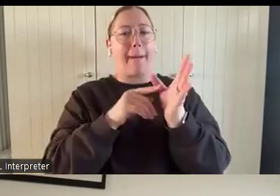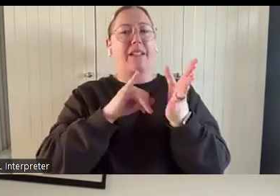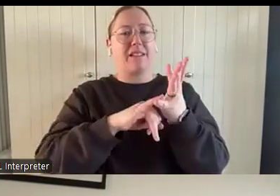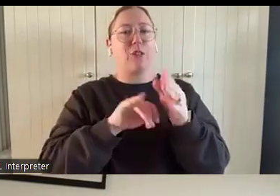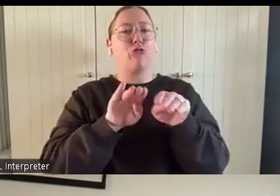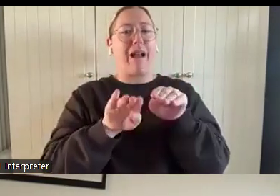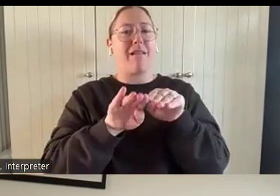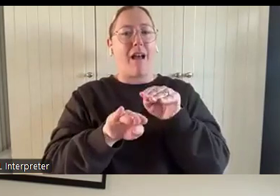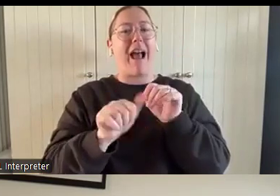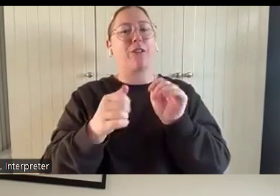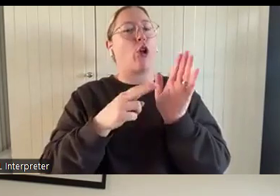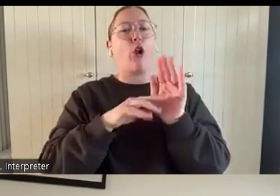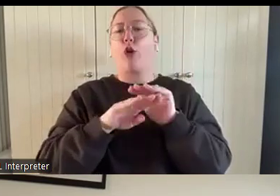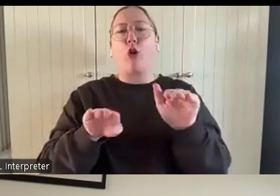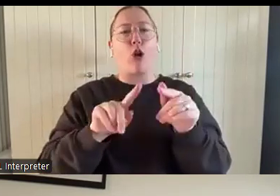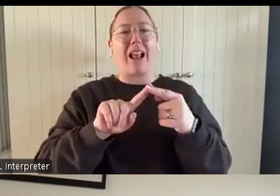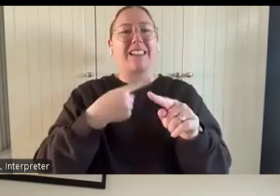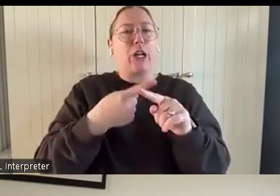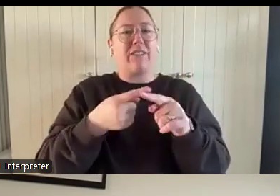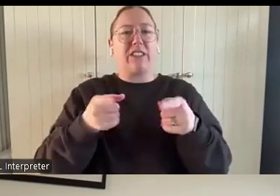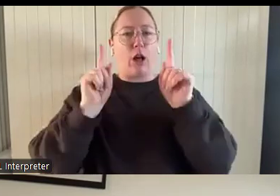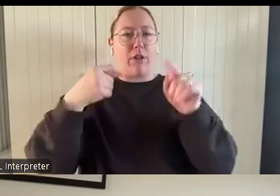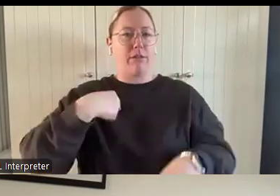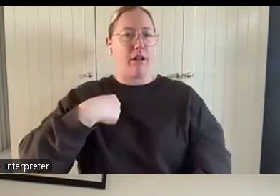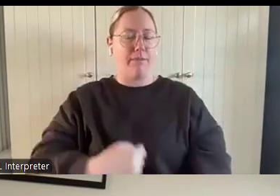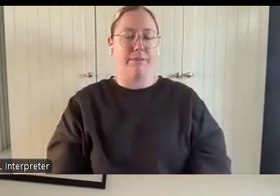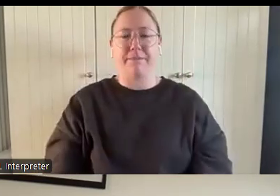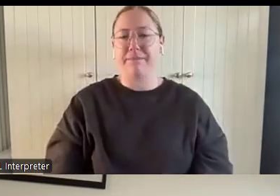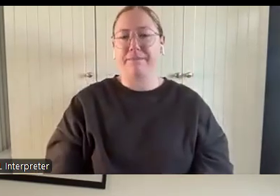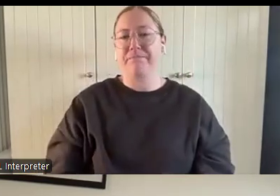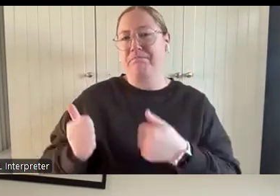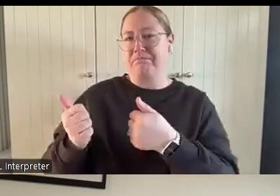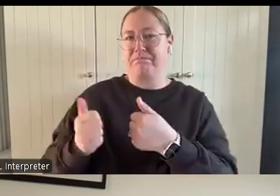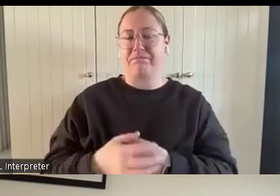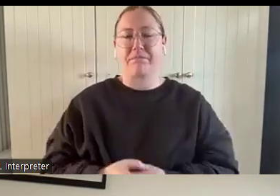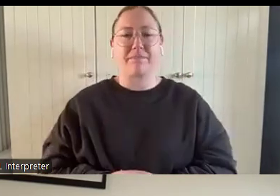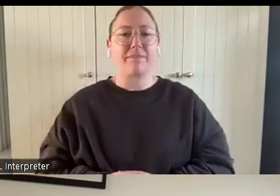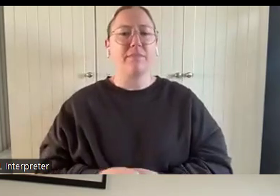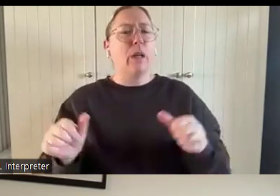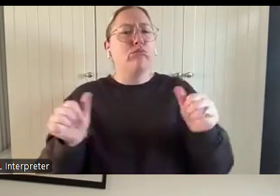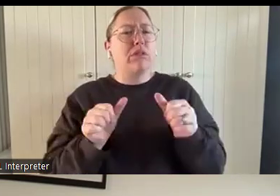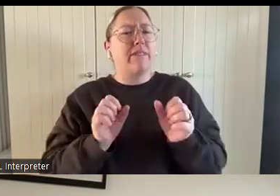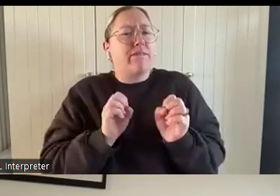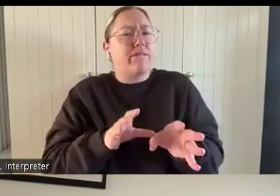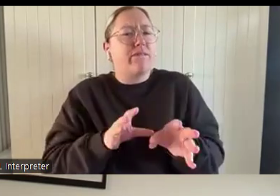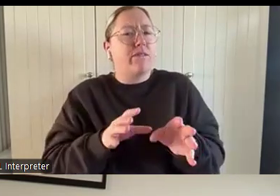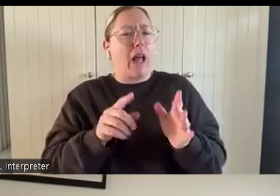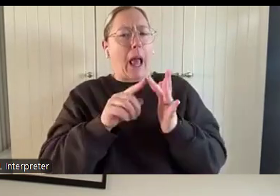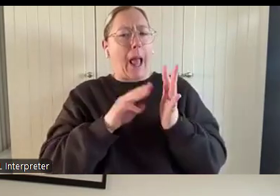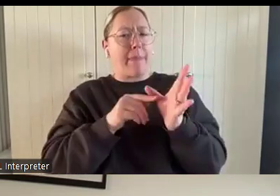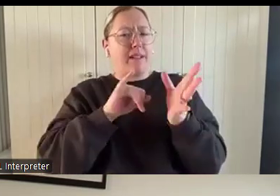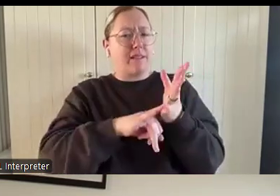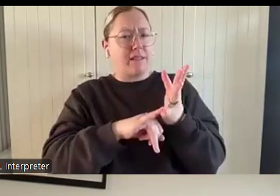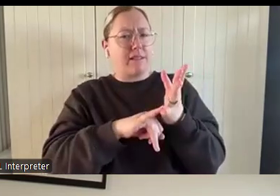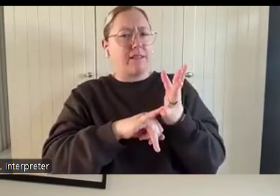director. Thank you very much. I'll just give a brief introduction about IMAS and mixability, and then with Ella we